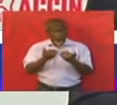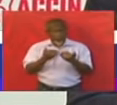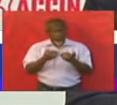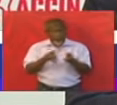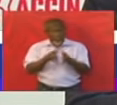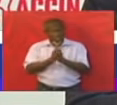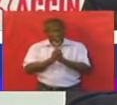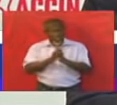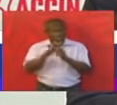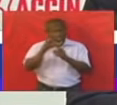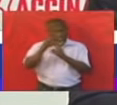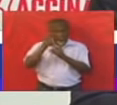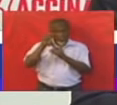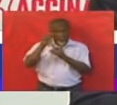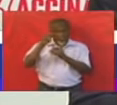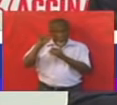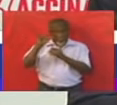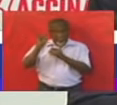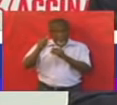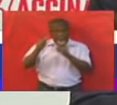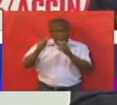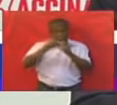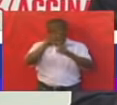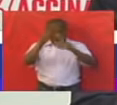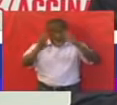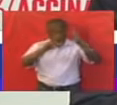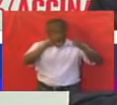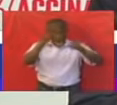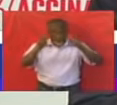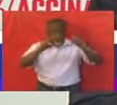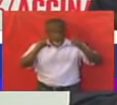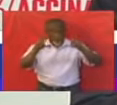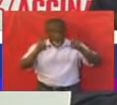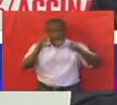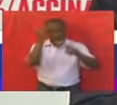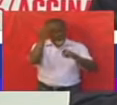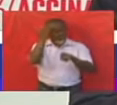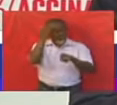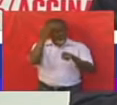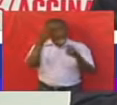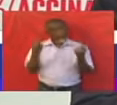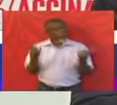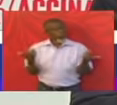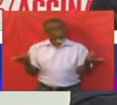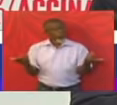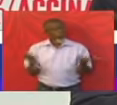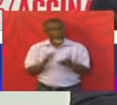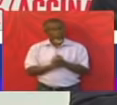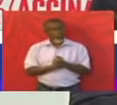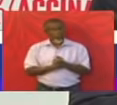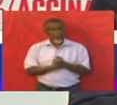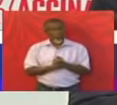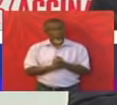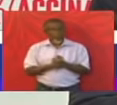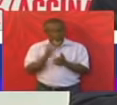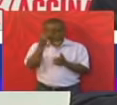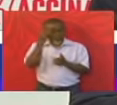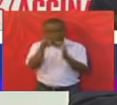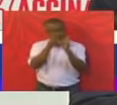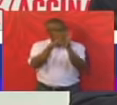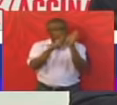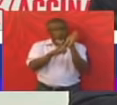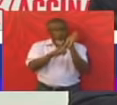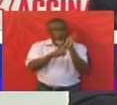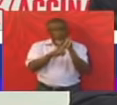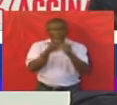answer segment. Our media representatives are all familiar with the interviewing guidelines. Please state